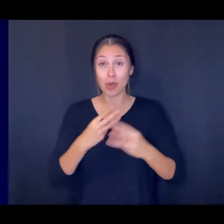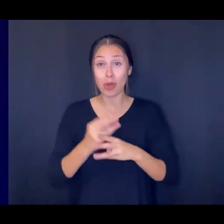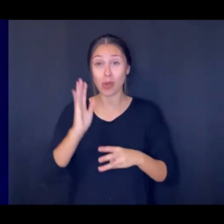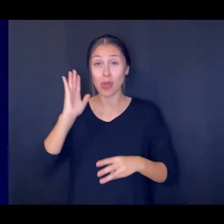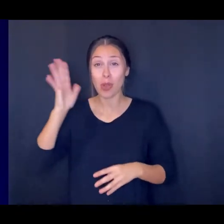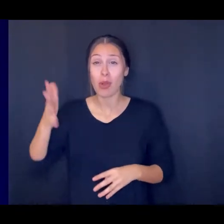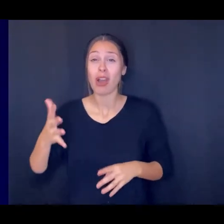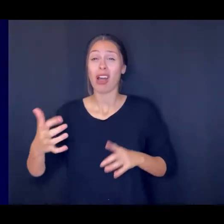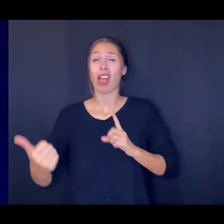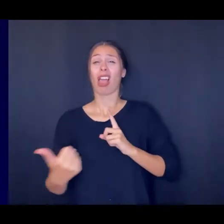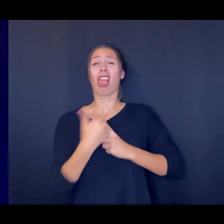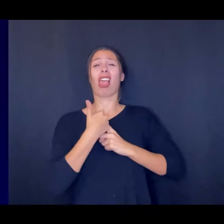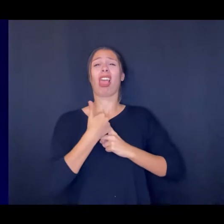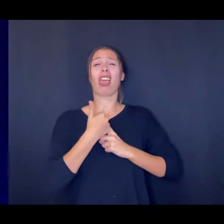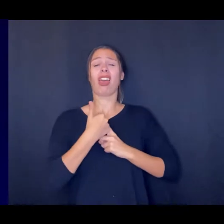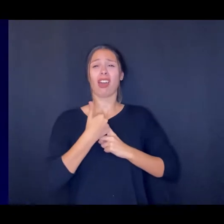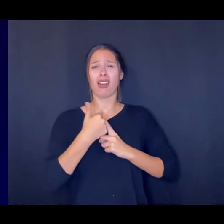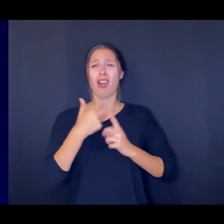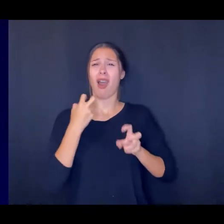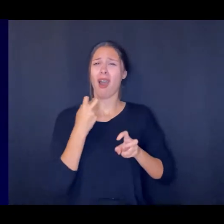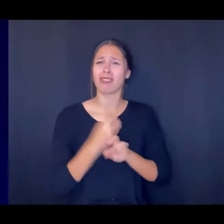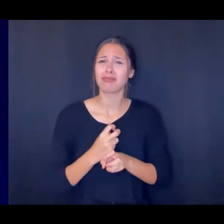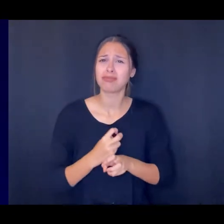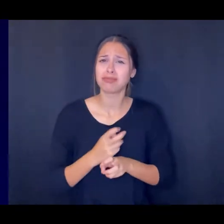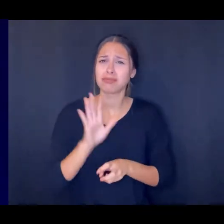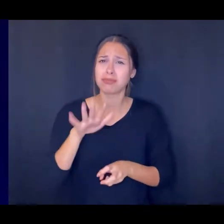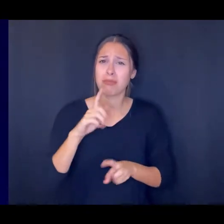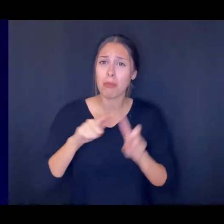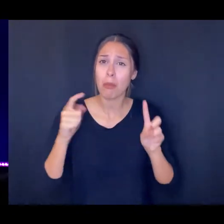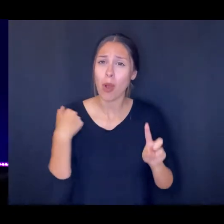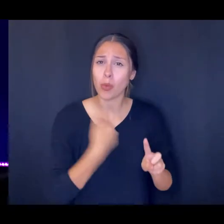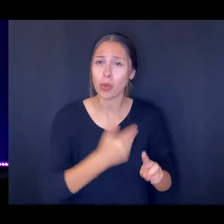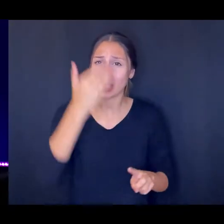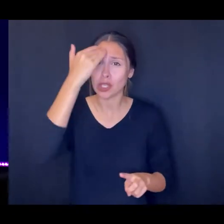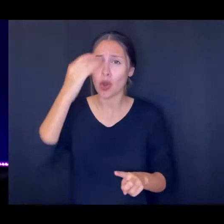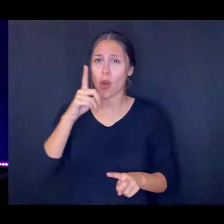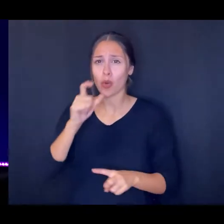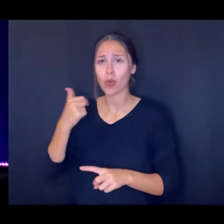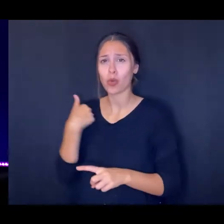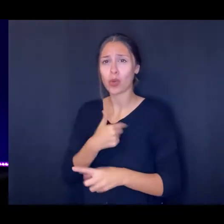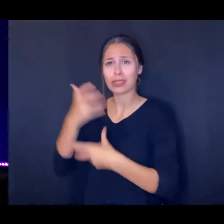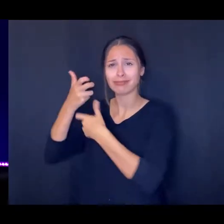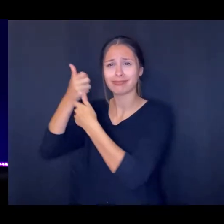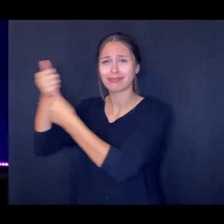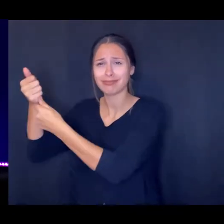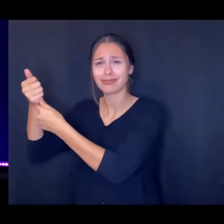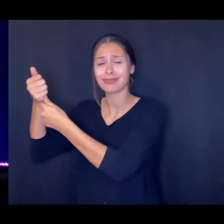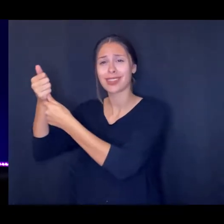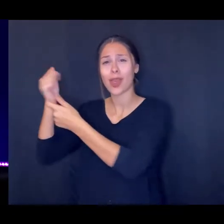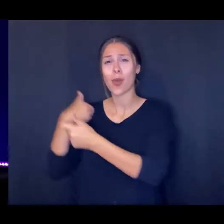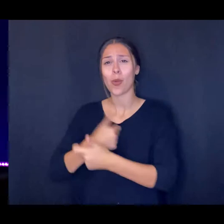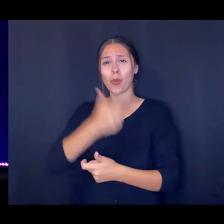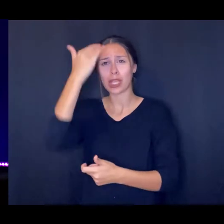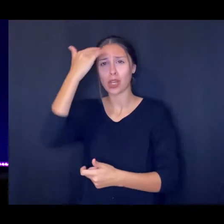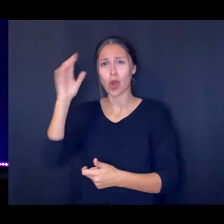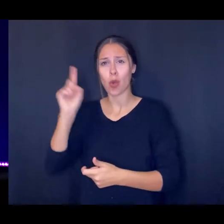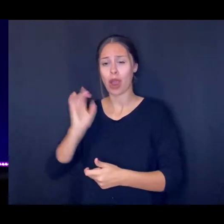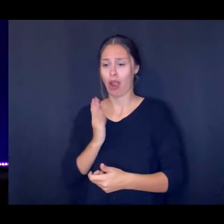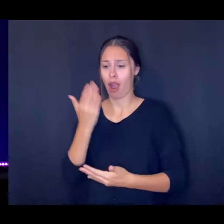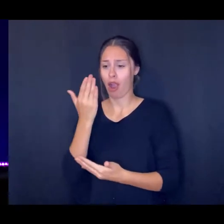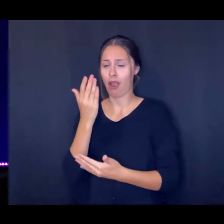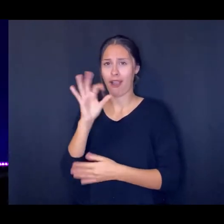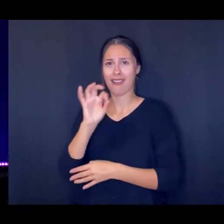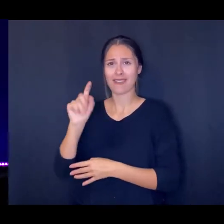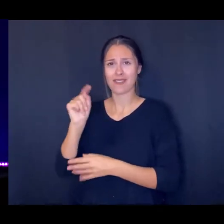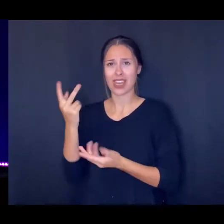because this world is gonna hit us, and it's gonna hit us hard. But we know who we're holding on to. We know